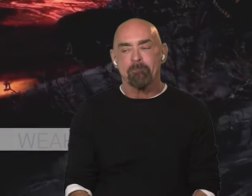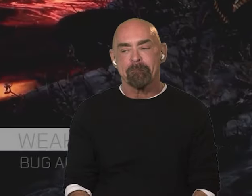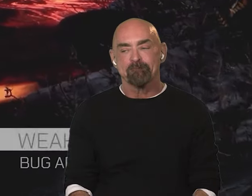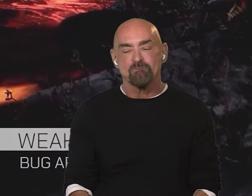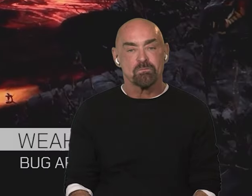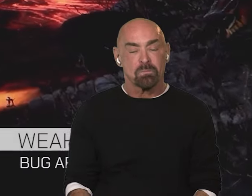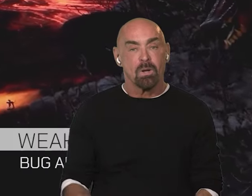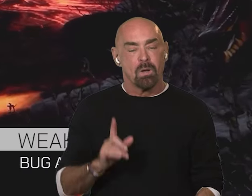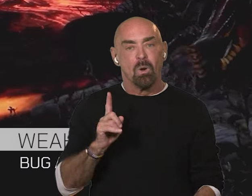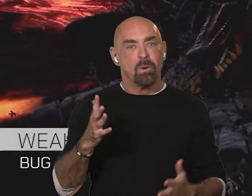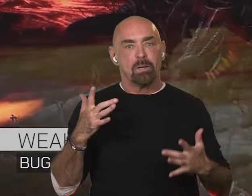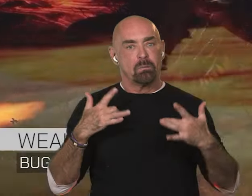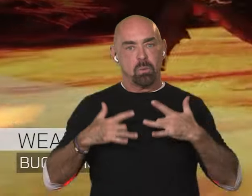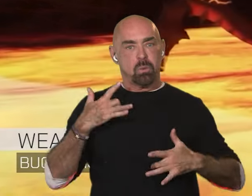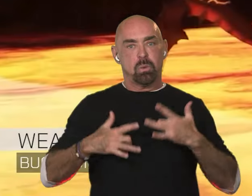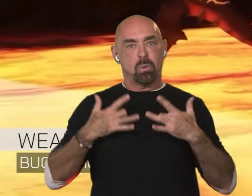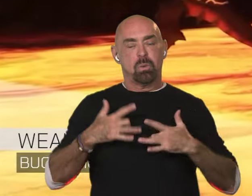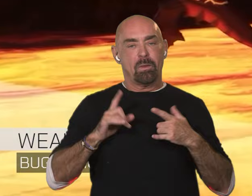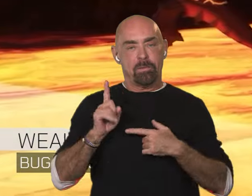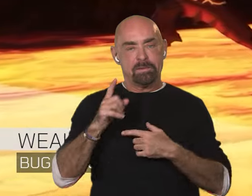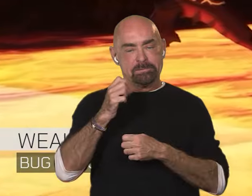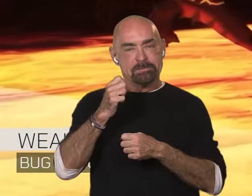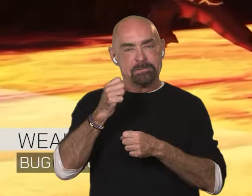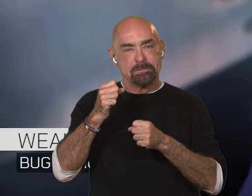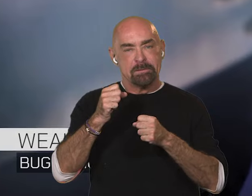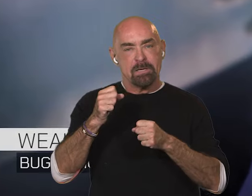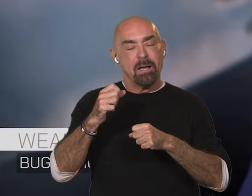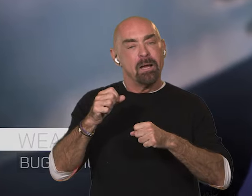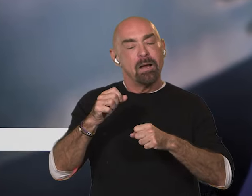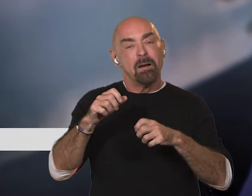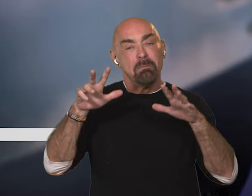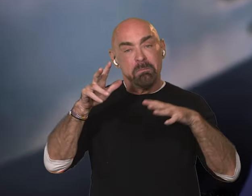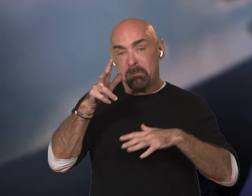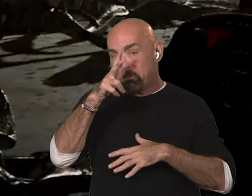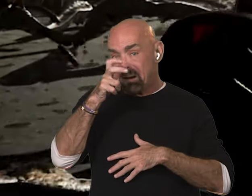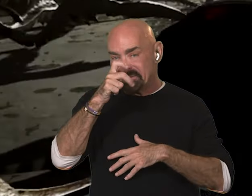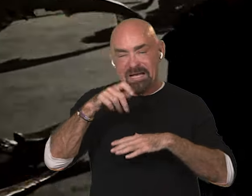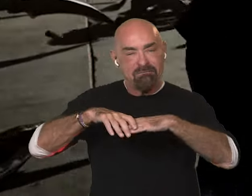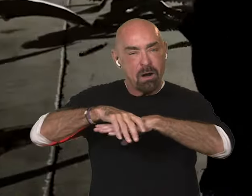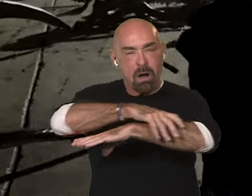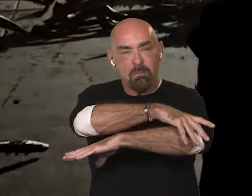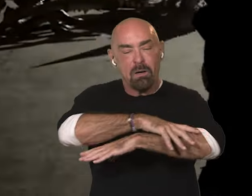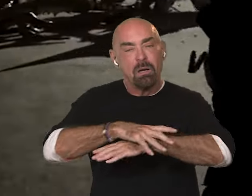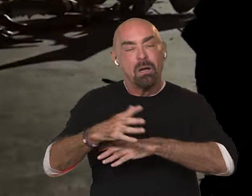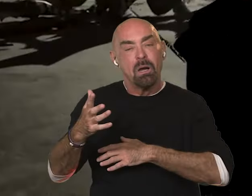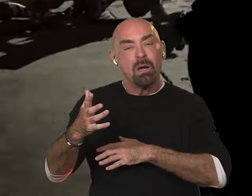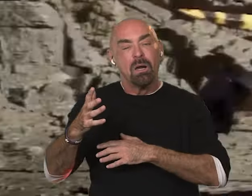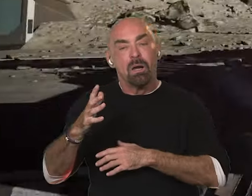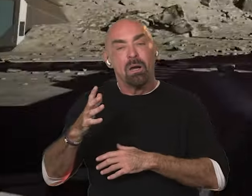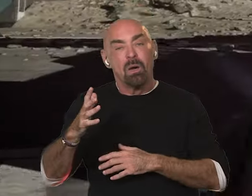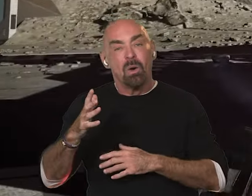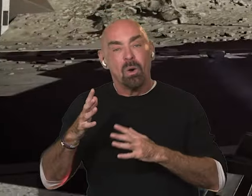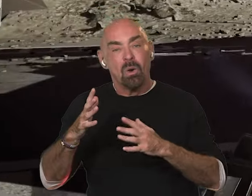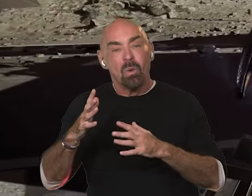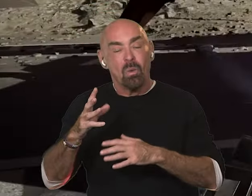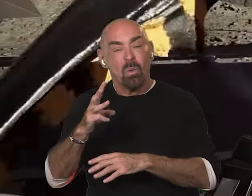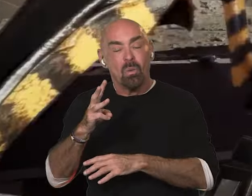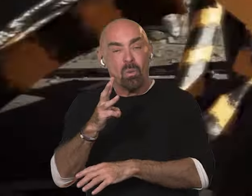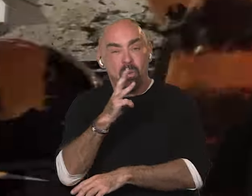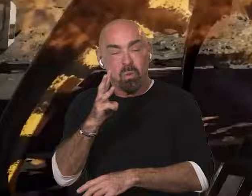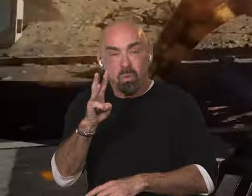Weak point's something we've really been excited to finally bring into the game. We've added armor to our bugs. And the weak point on the bug is where you can